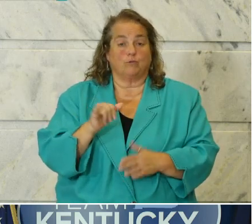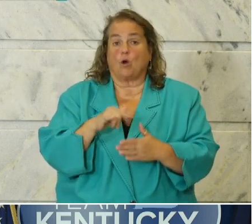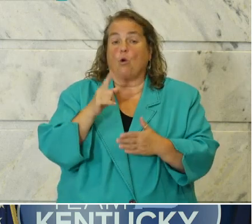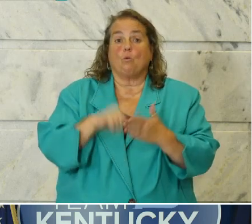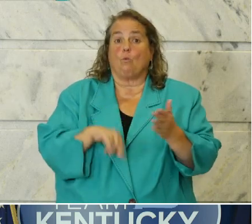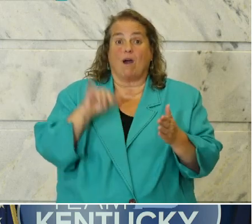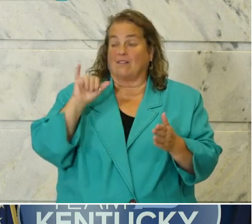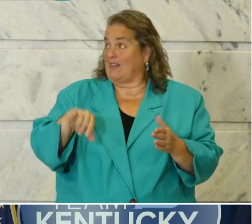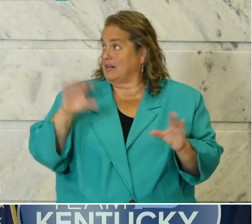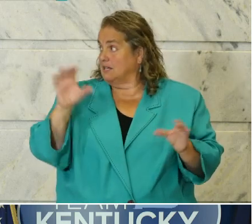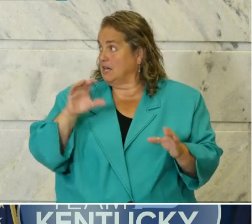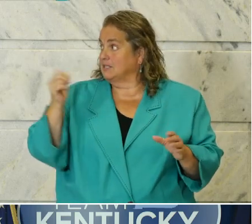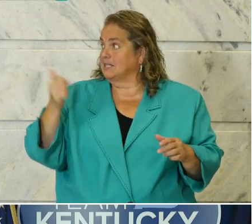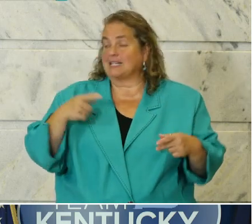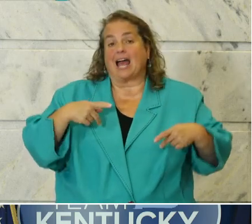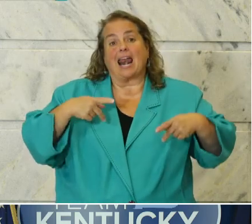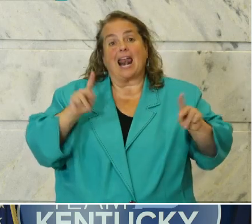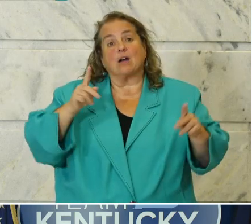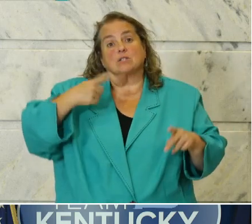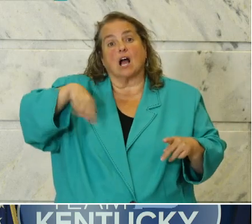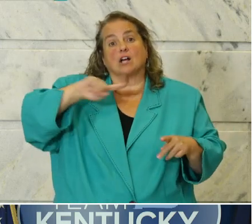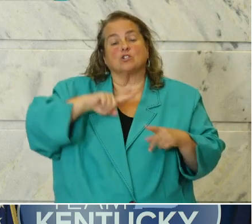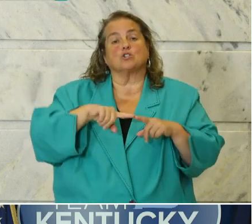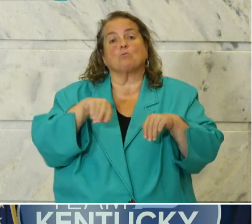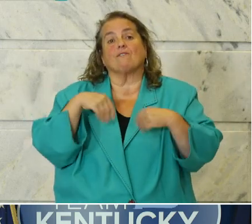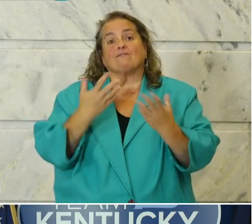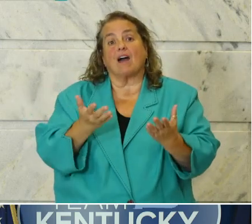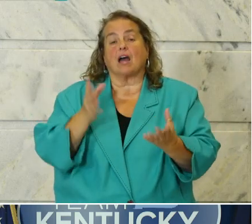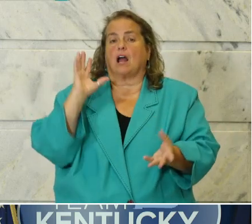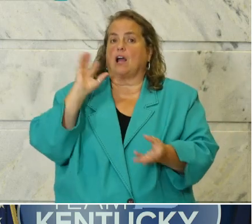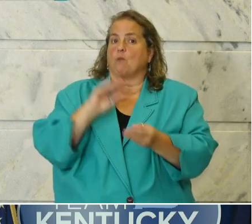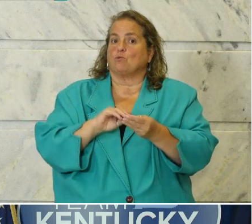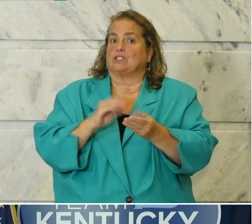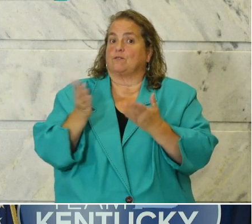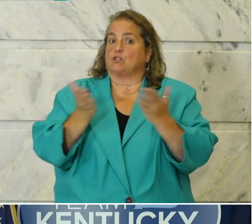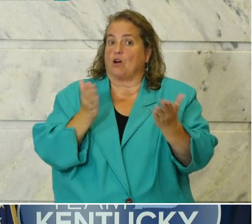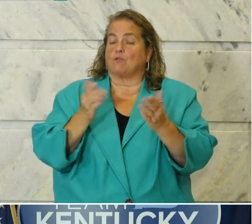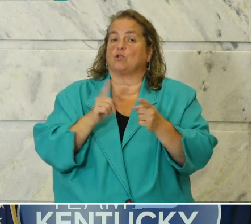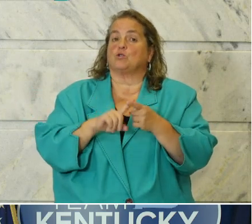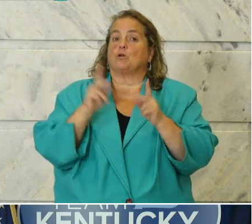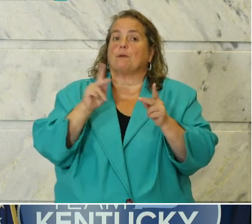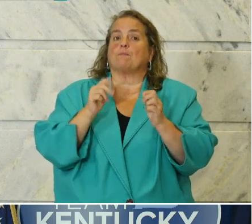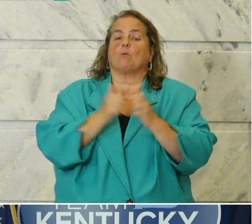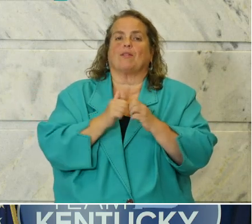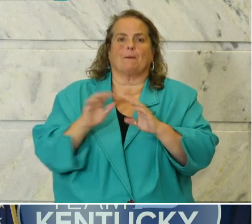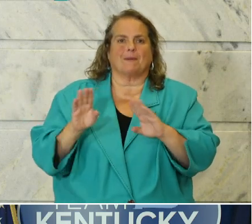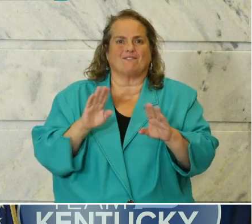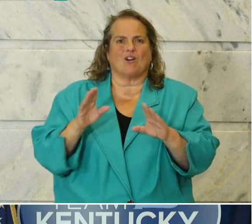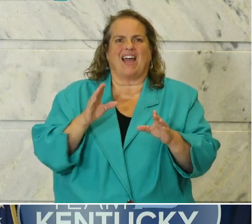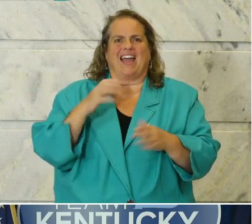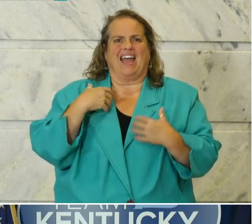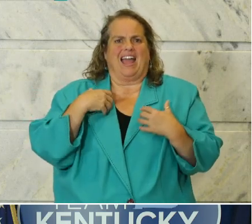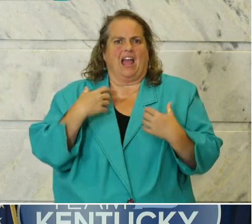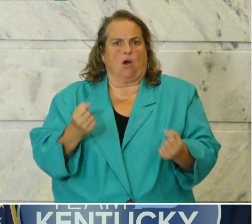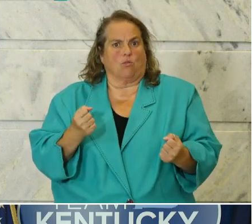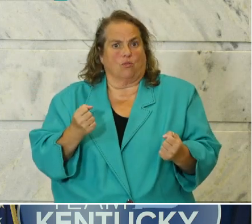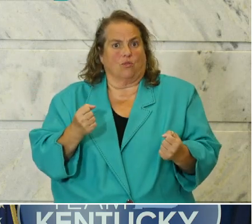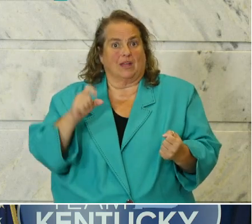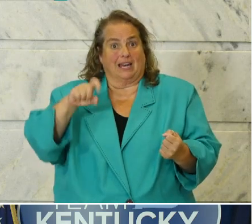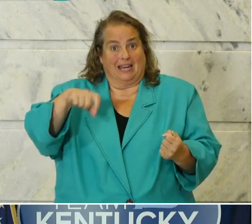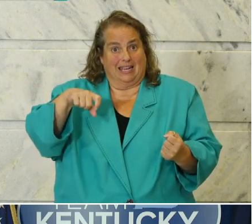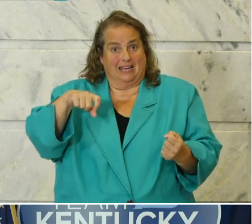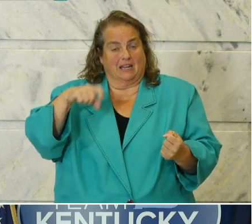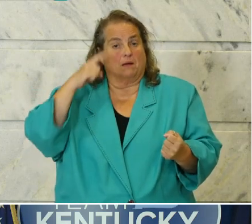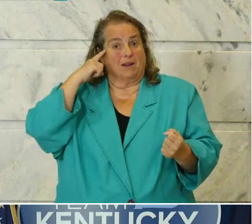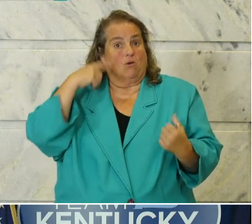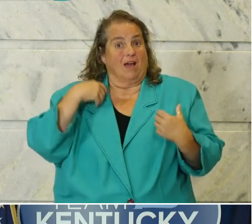does is allows us to provide comprehensive services to folks with behavioral health needs and significant substance